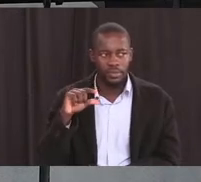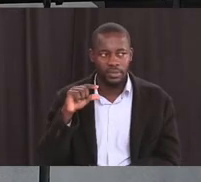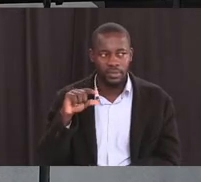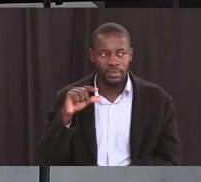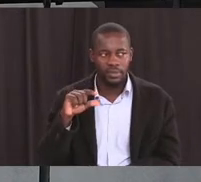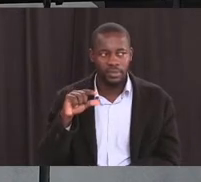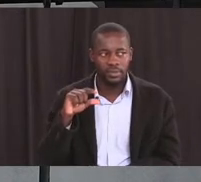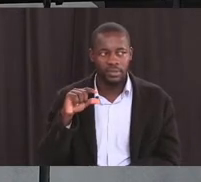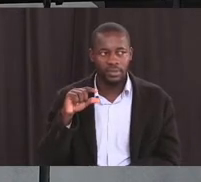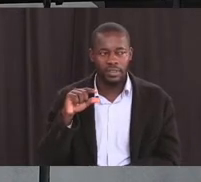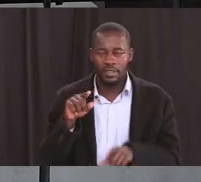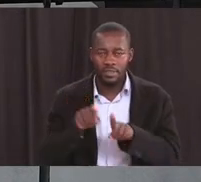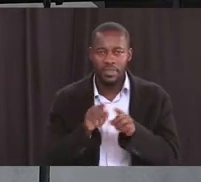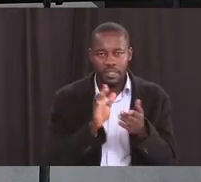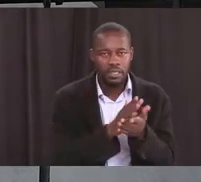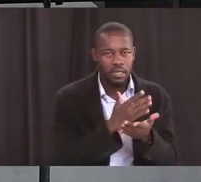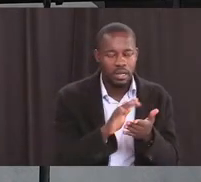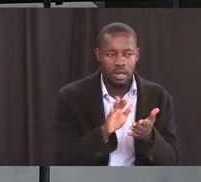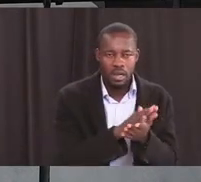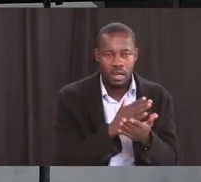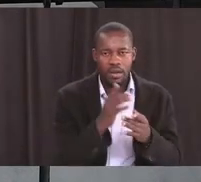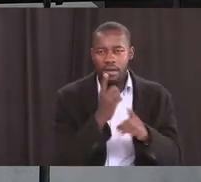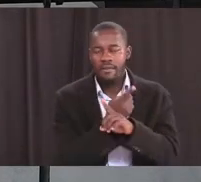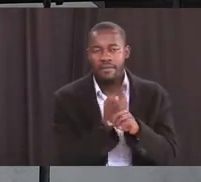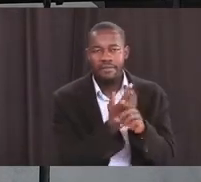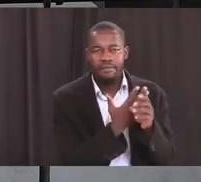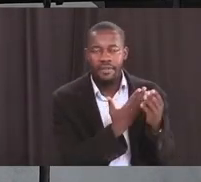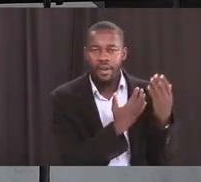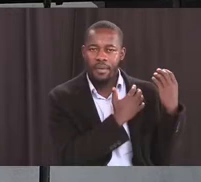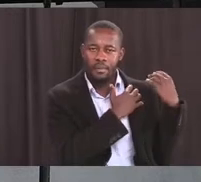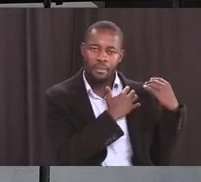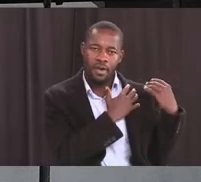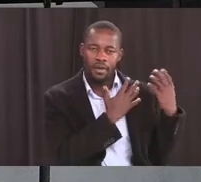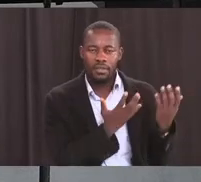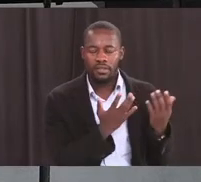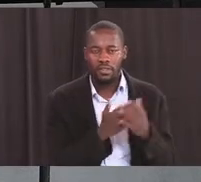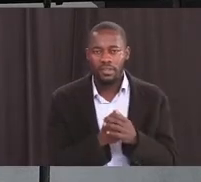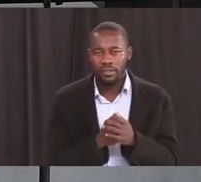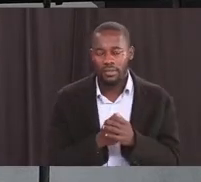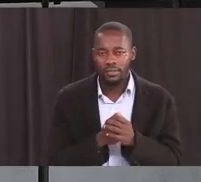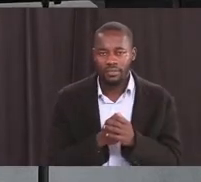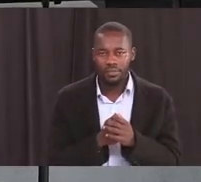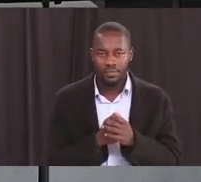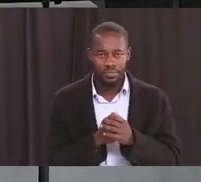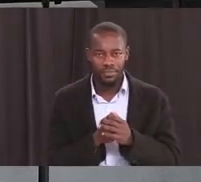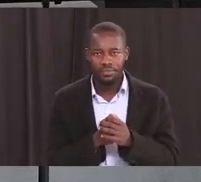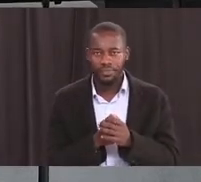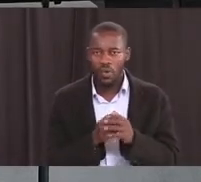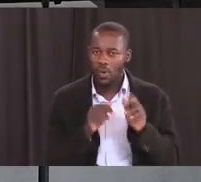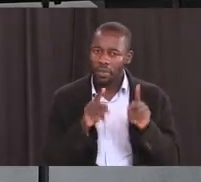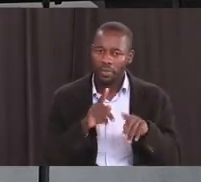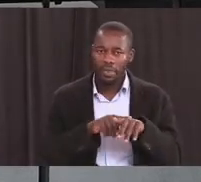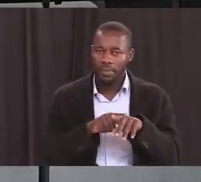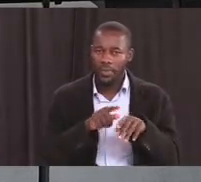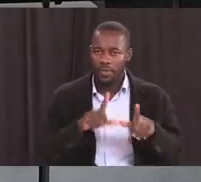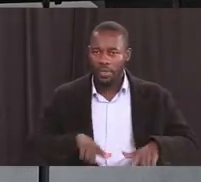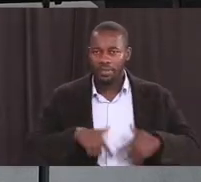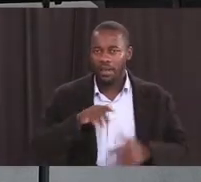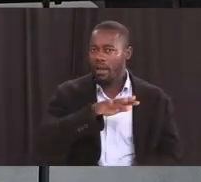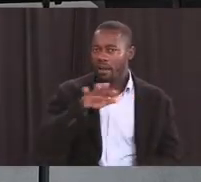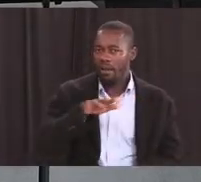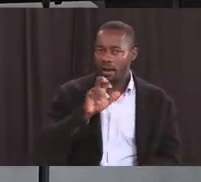each other's burdens. So I really highly encourage you to get involved in a life group. If it's in Runda, come talk to me or the